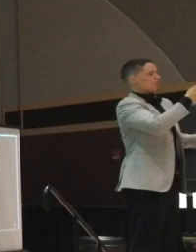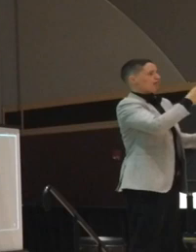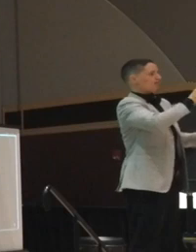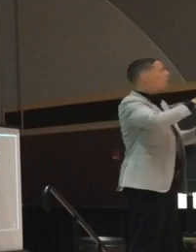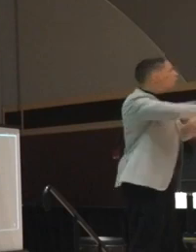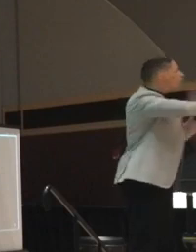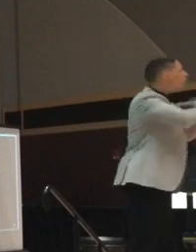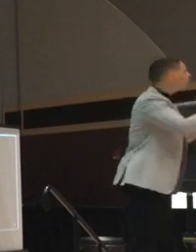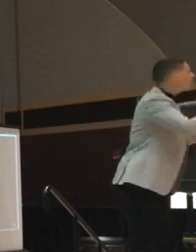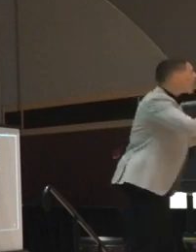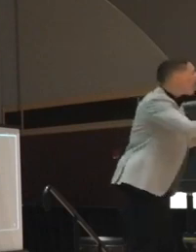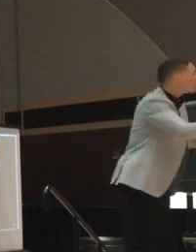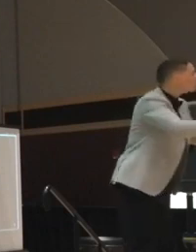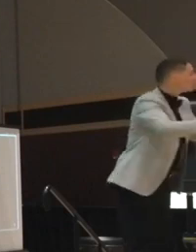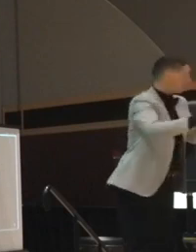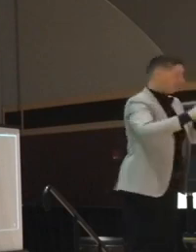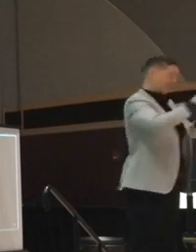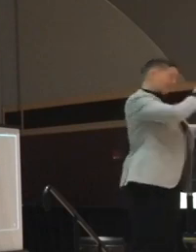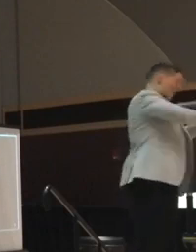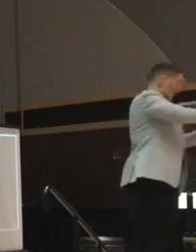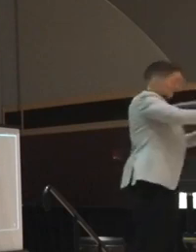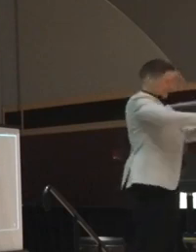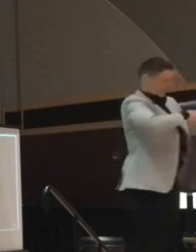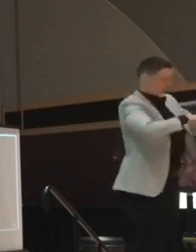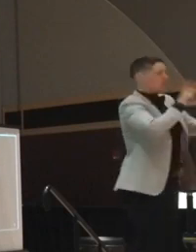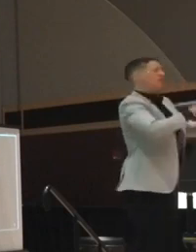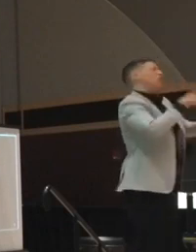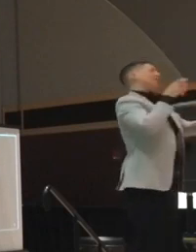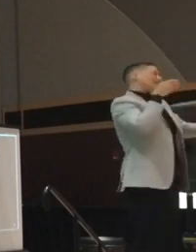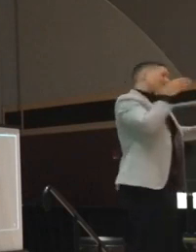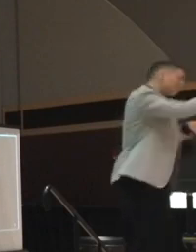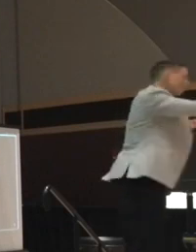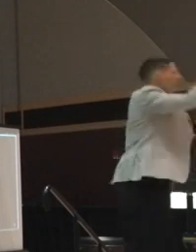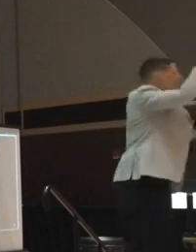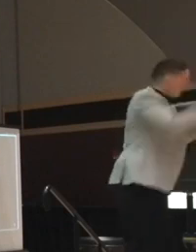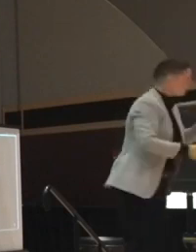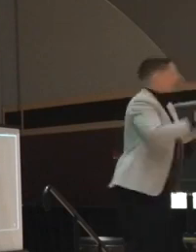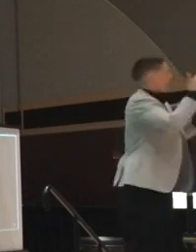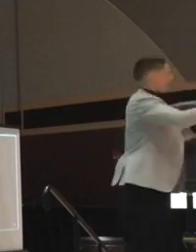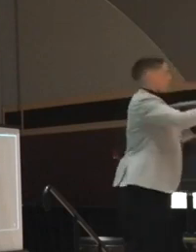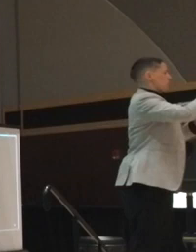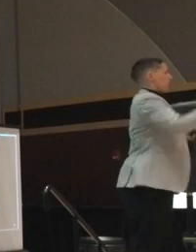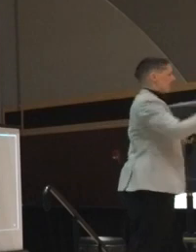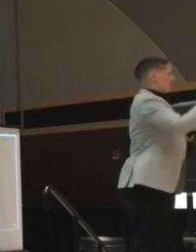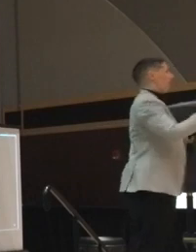Boy, science and nature, that ought to be in every high school library. Science and nature.